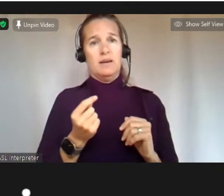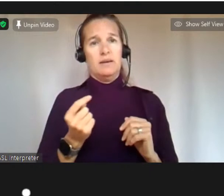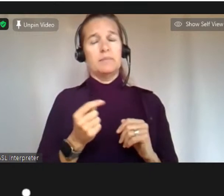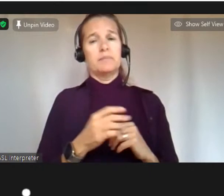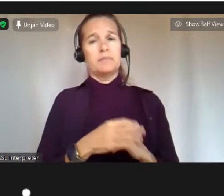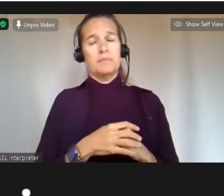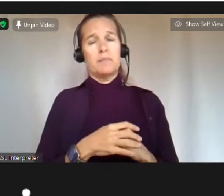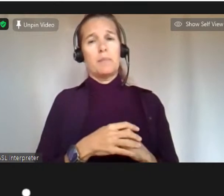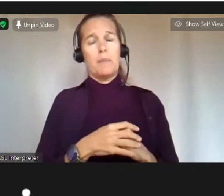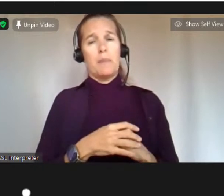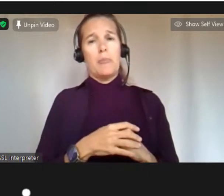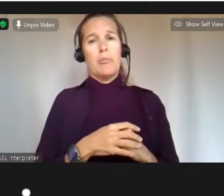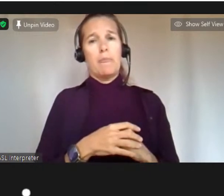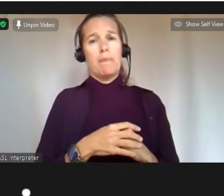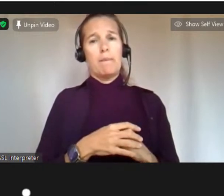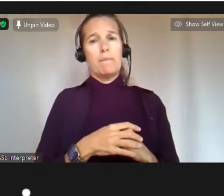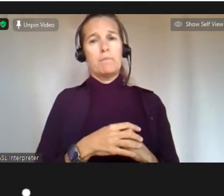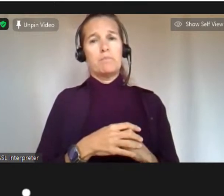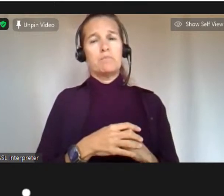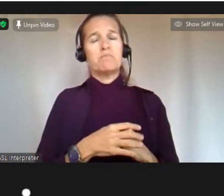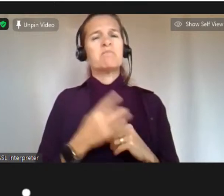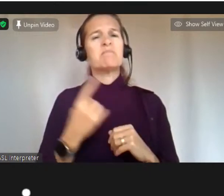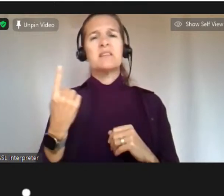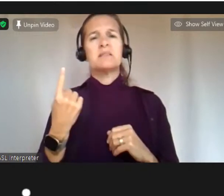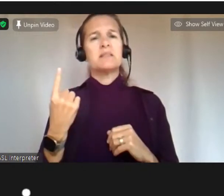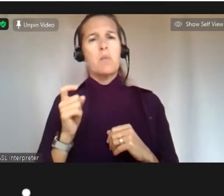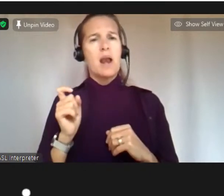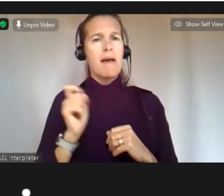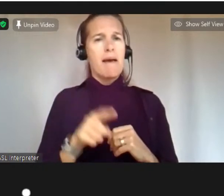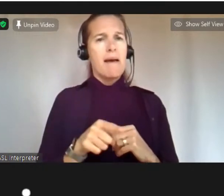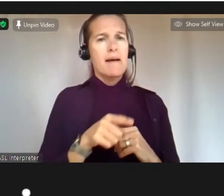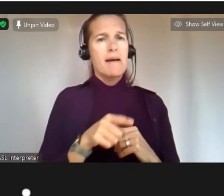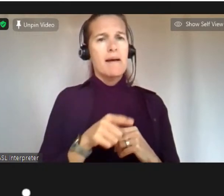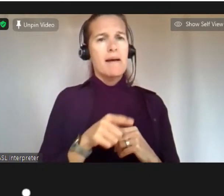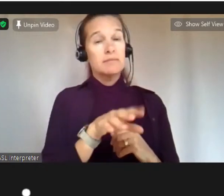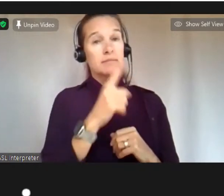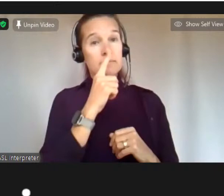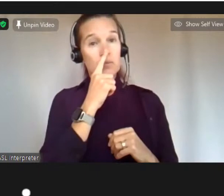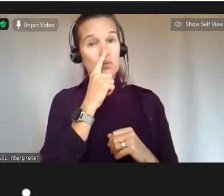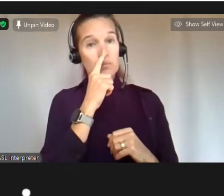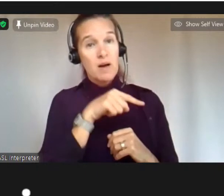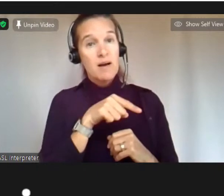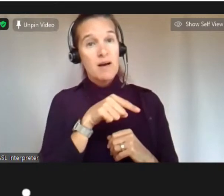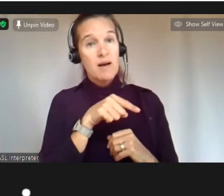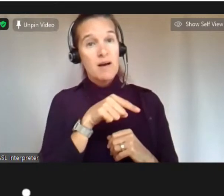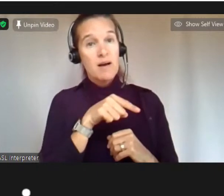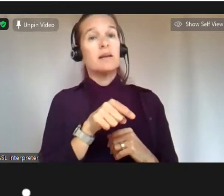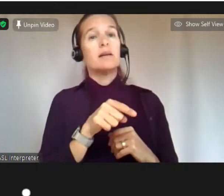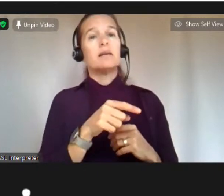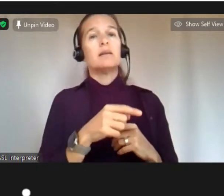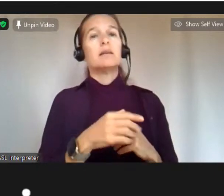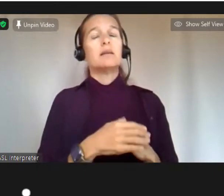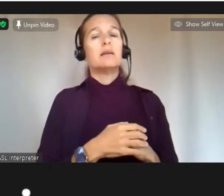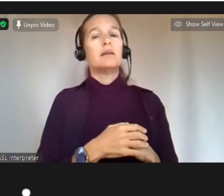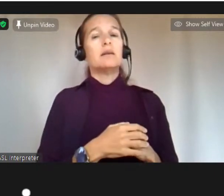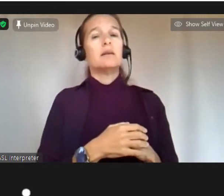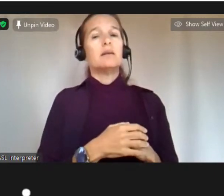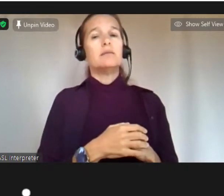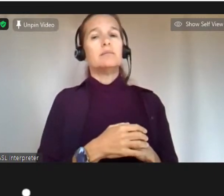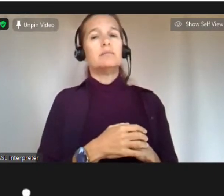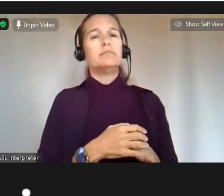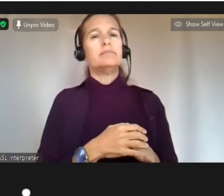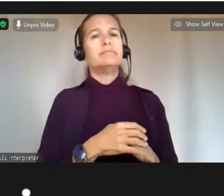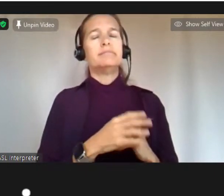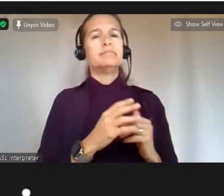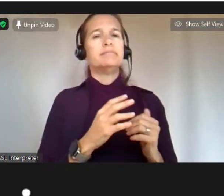you were asked to kind of sign on to a board